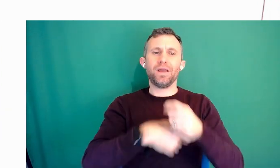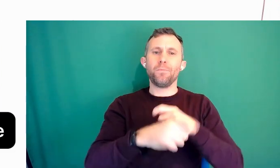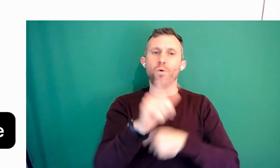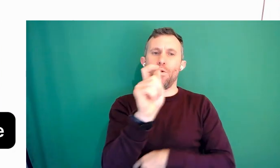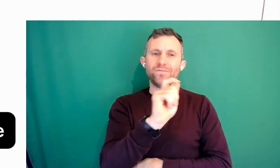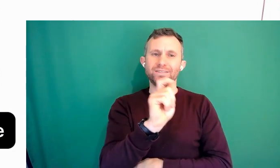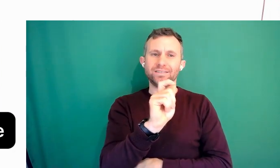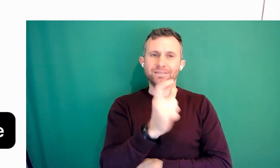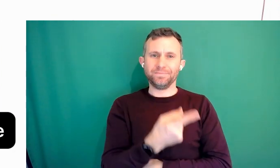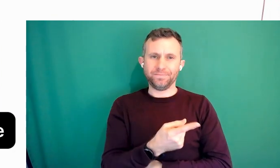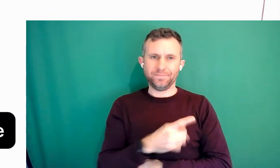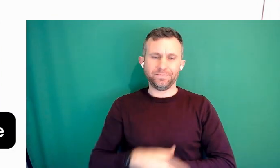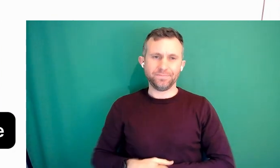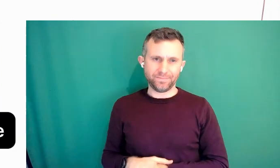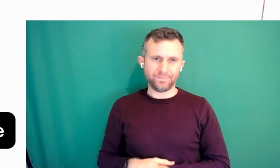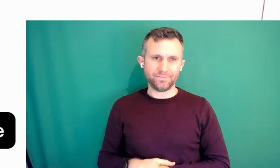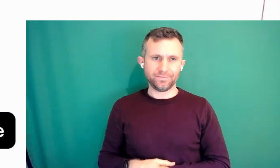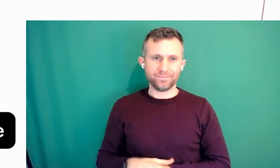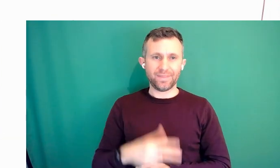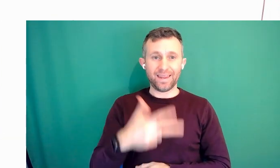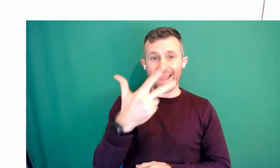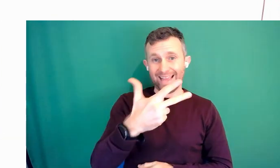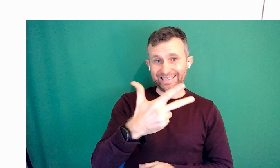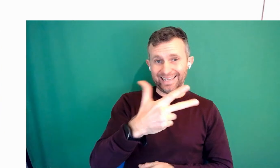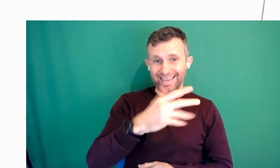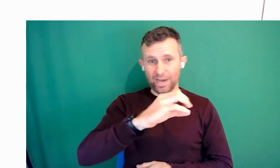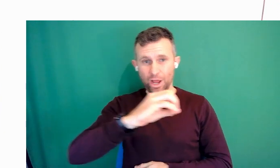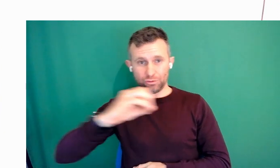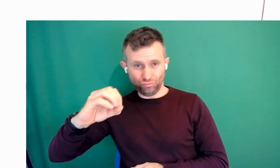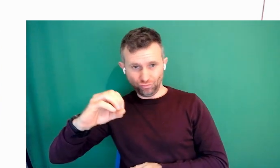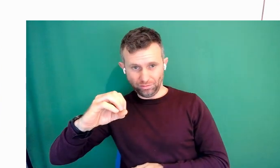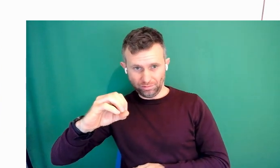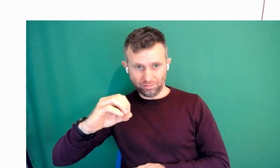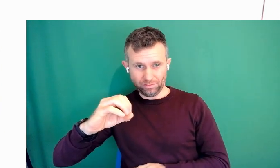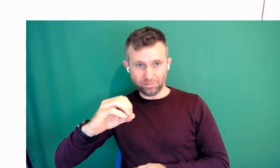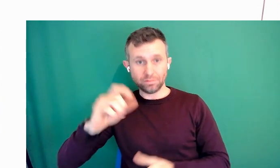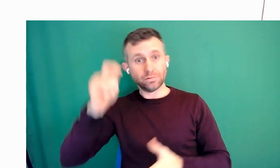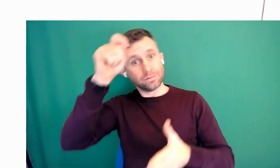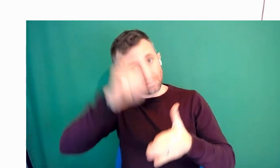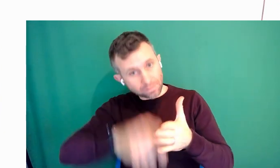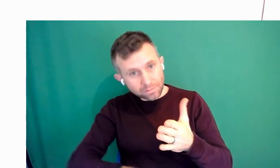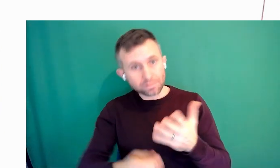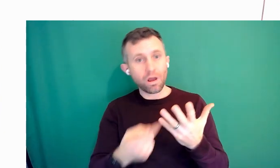And Soane redesigned the back stables to create a gallery space.